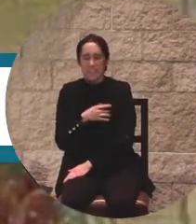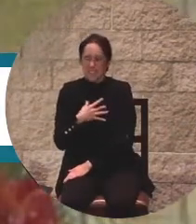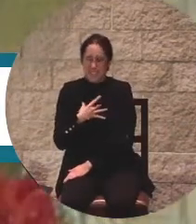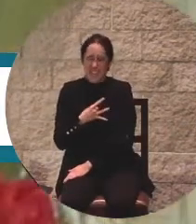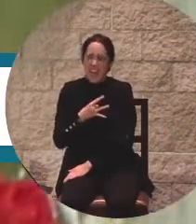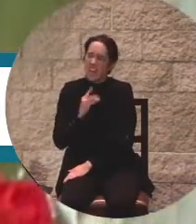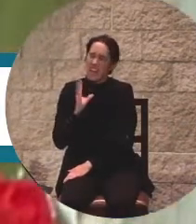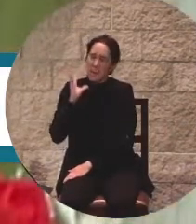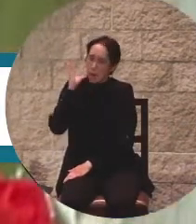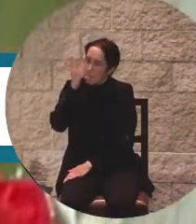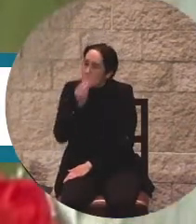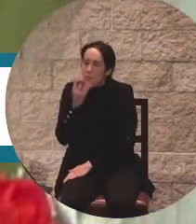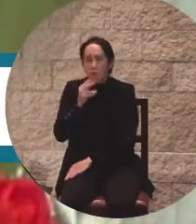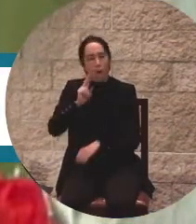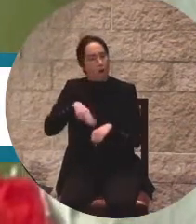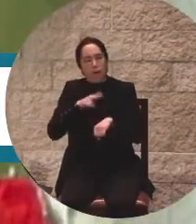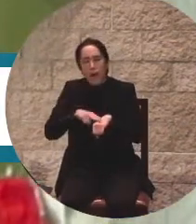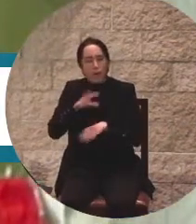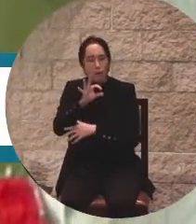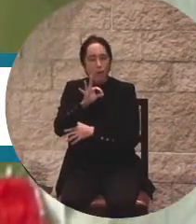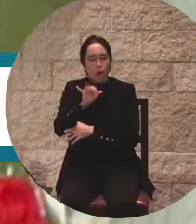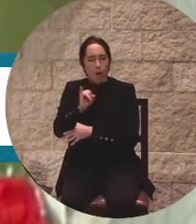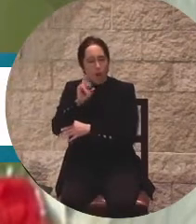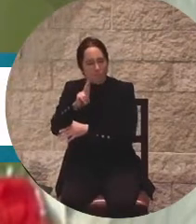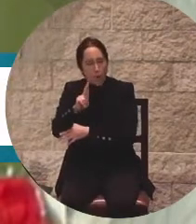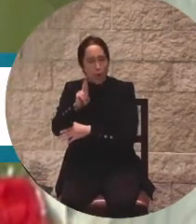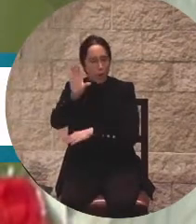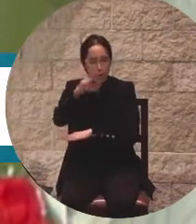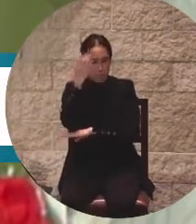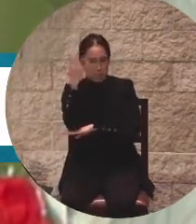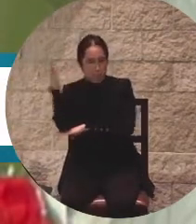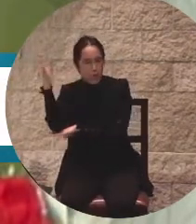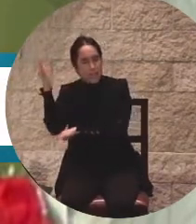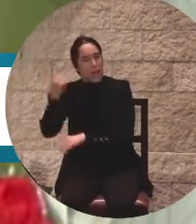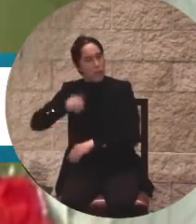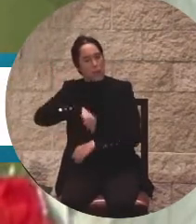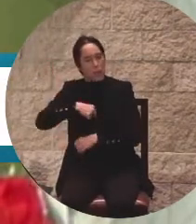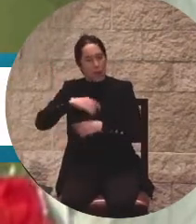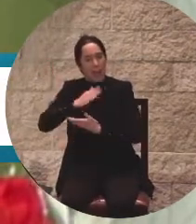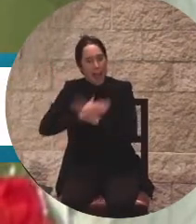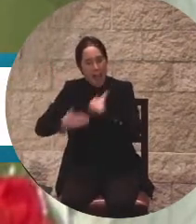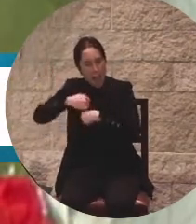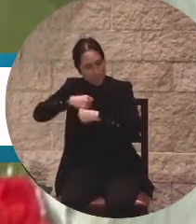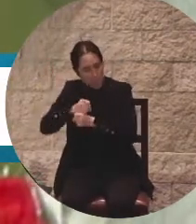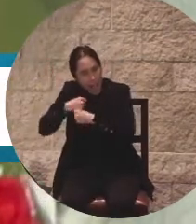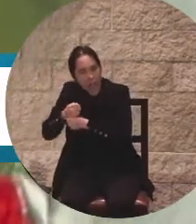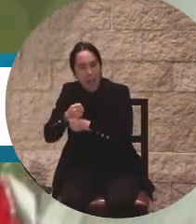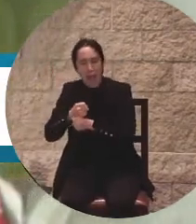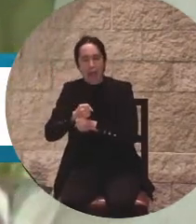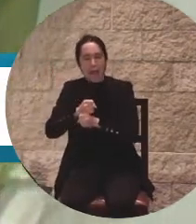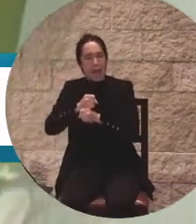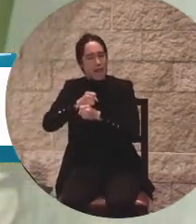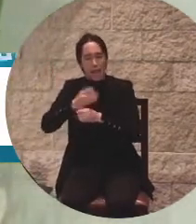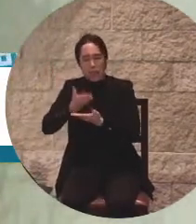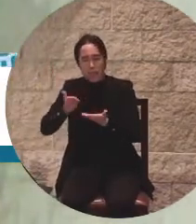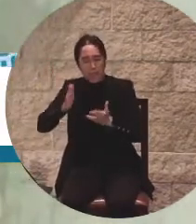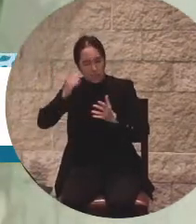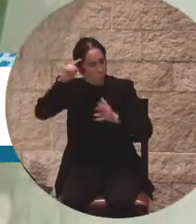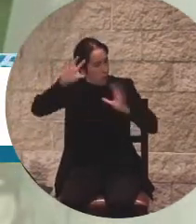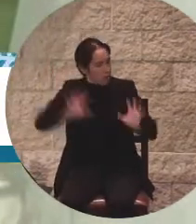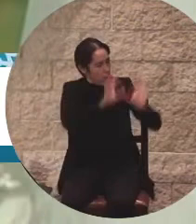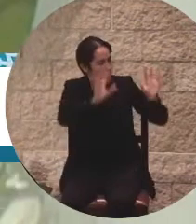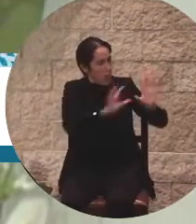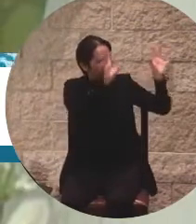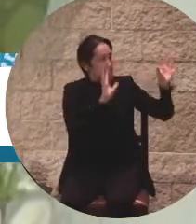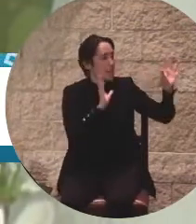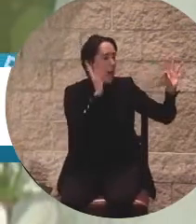would take milkweed pods and make handcrafted ornaments, and it's beautiful, and I love it. But then we would go visit